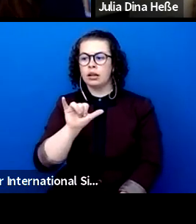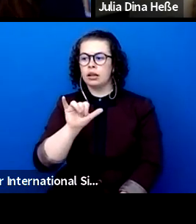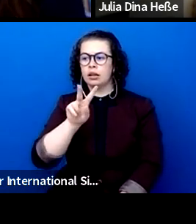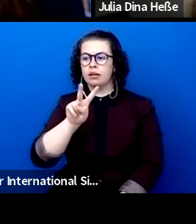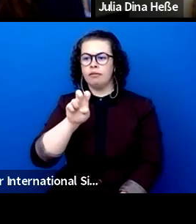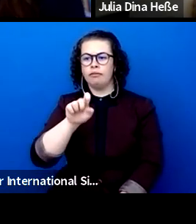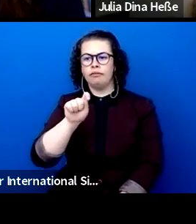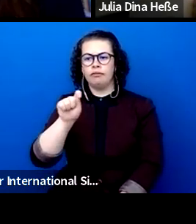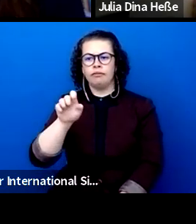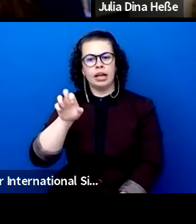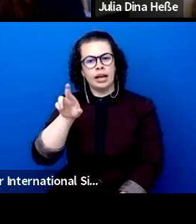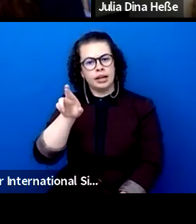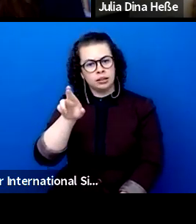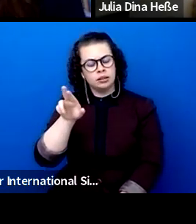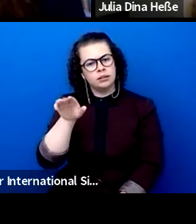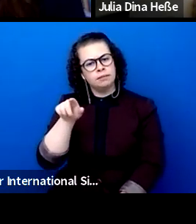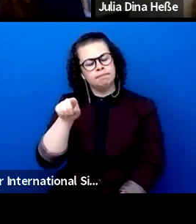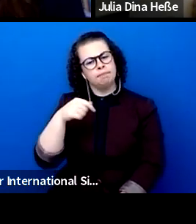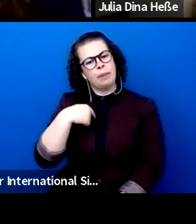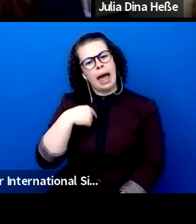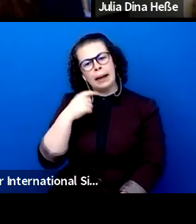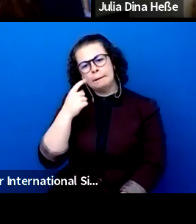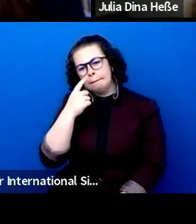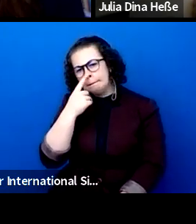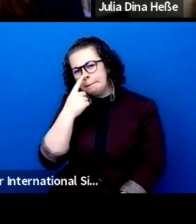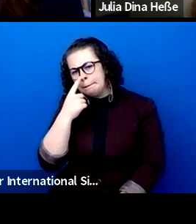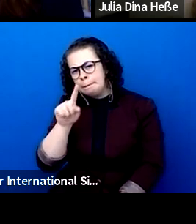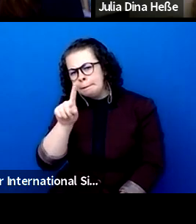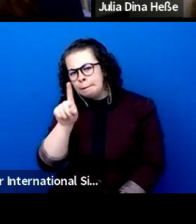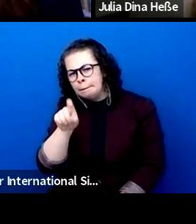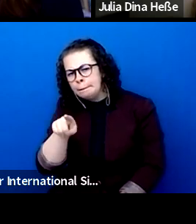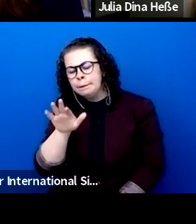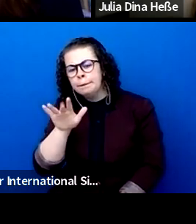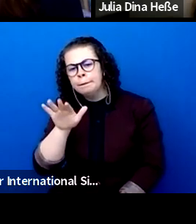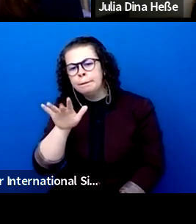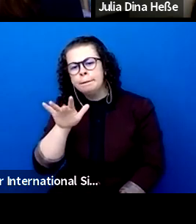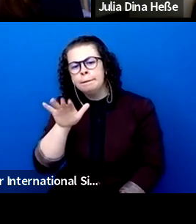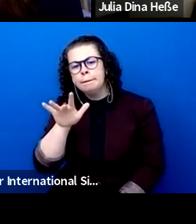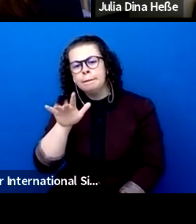please add to what you're doing. And I'm also curious about, do you know ways,